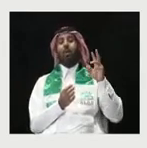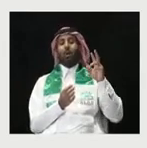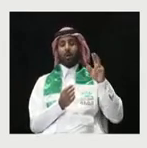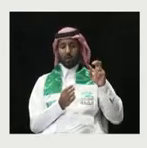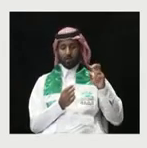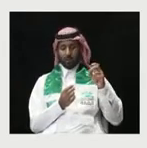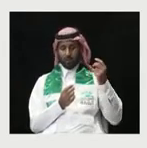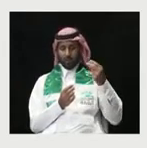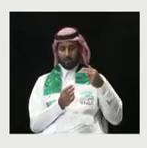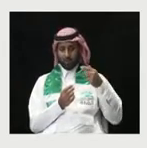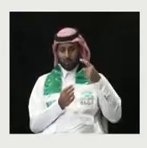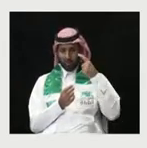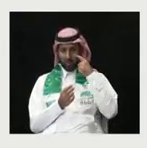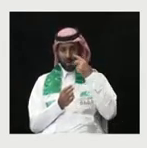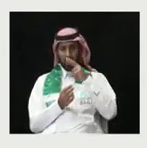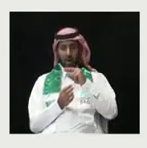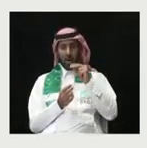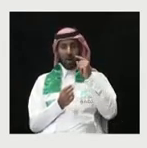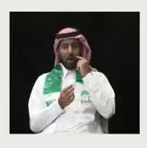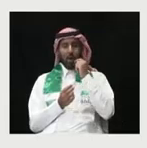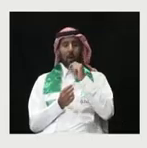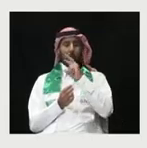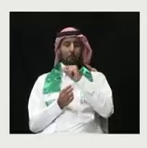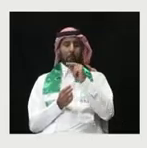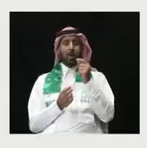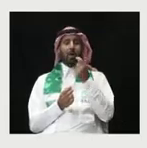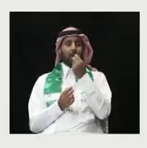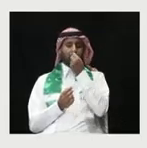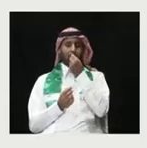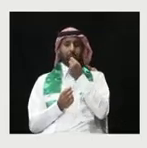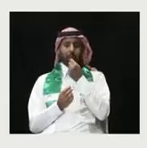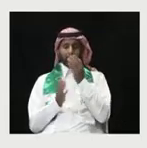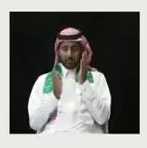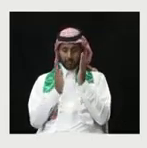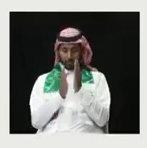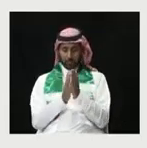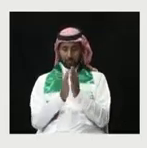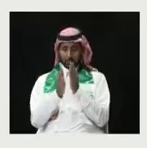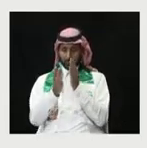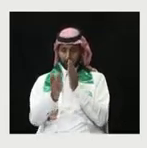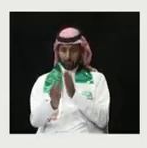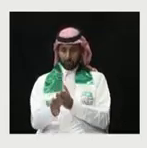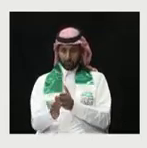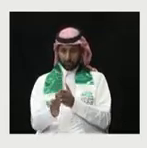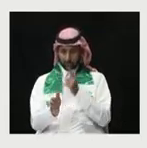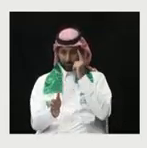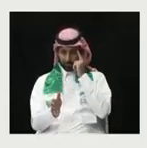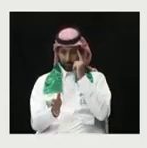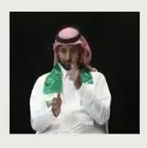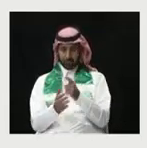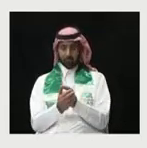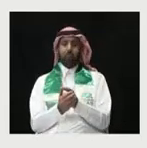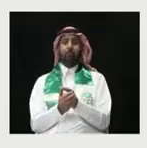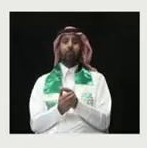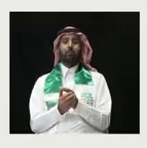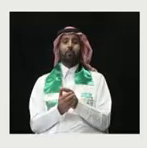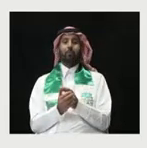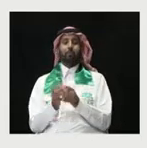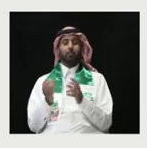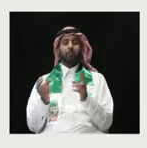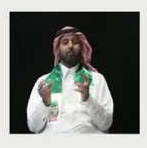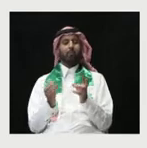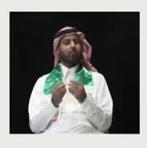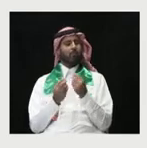Kingdom of Saudi Arabia with Quran as its constitution and or